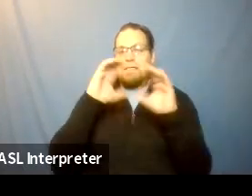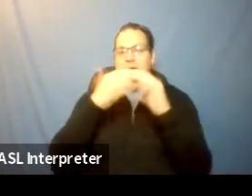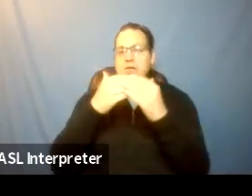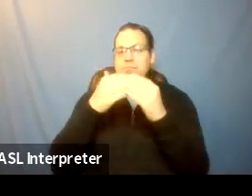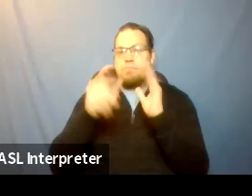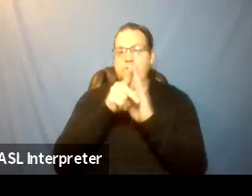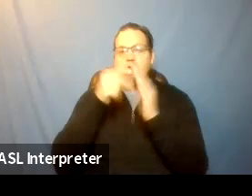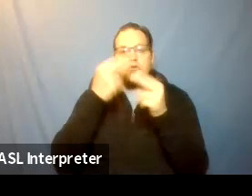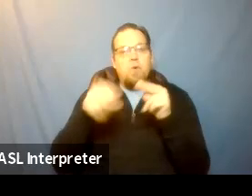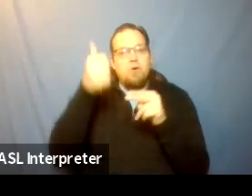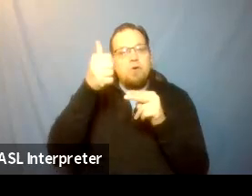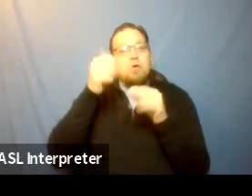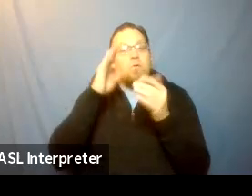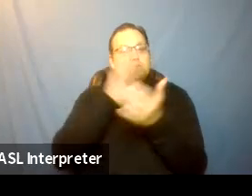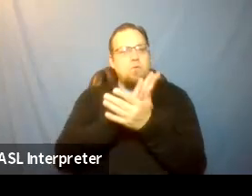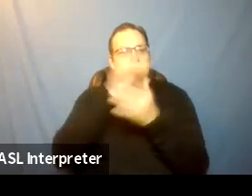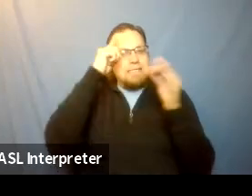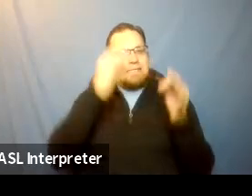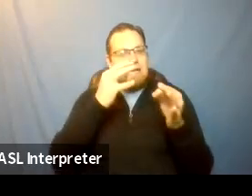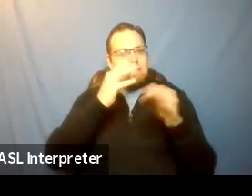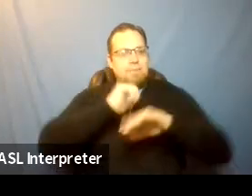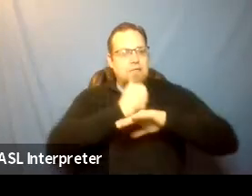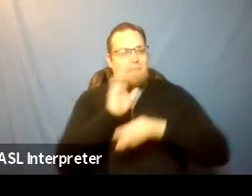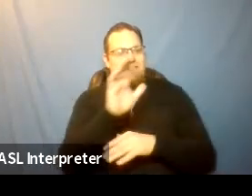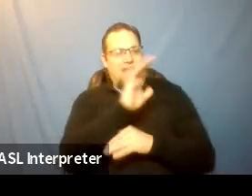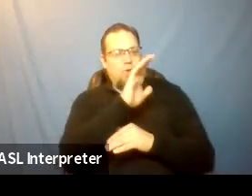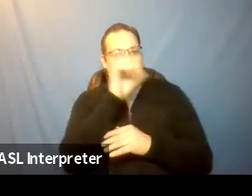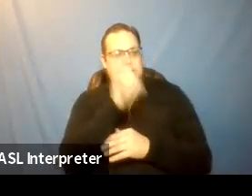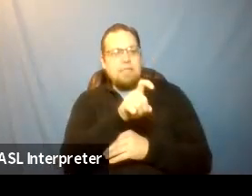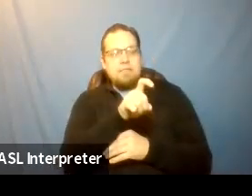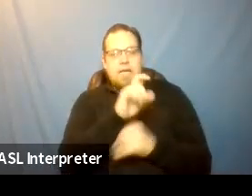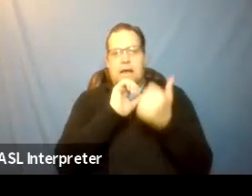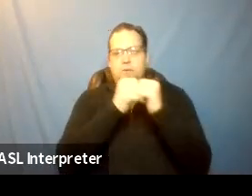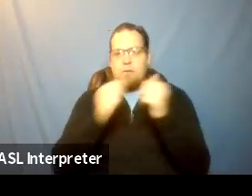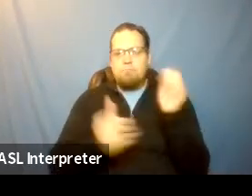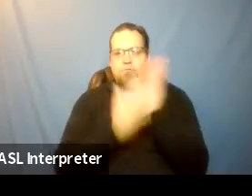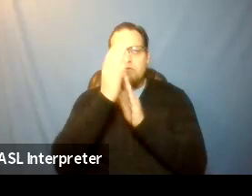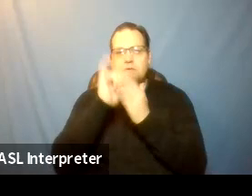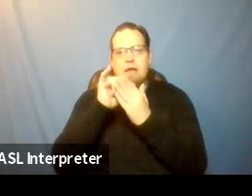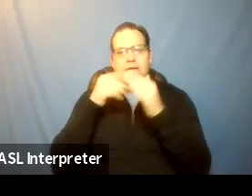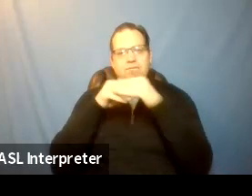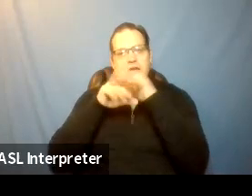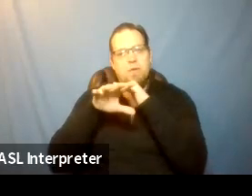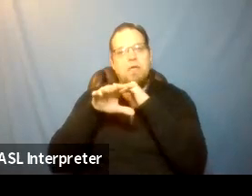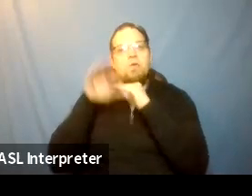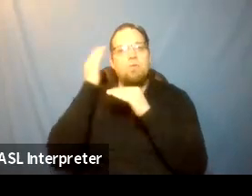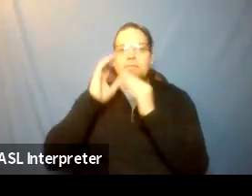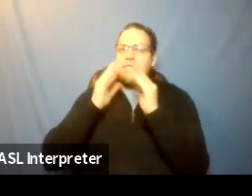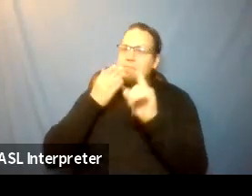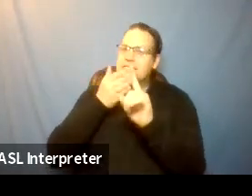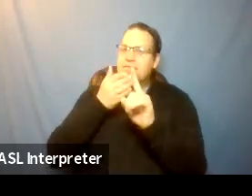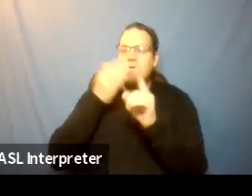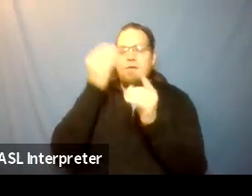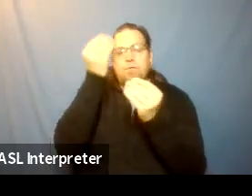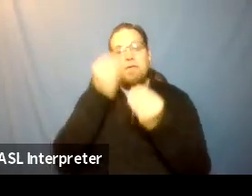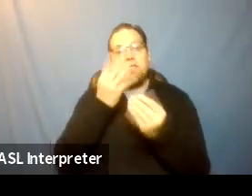schools are making decisions based on their needs on how to approach advisory. So that would be specific information that will